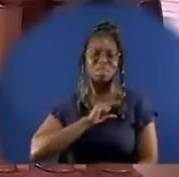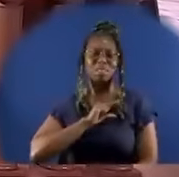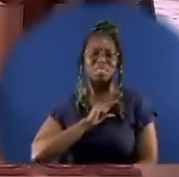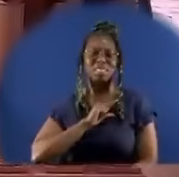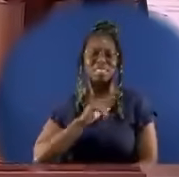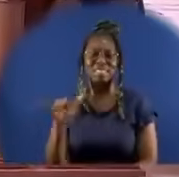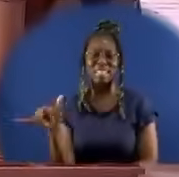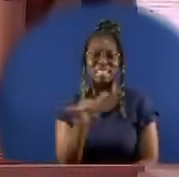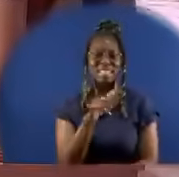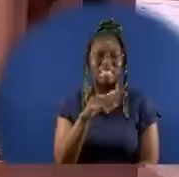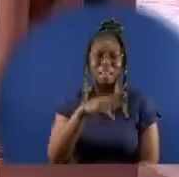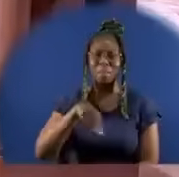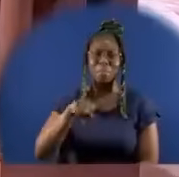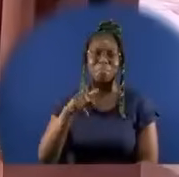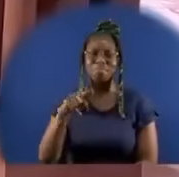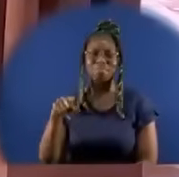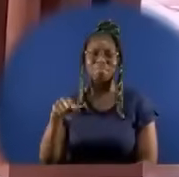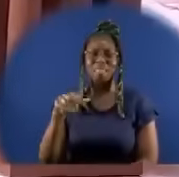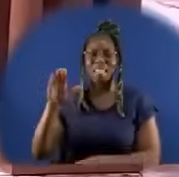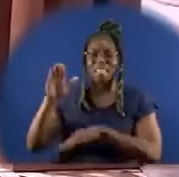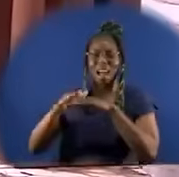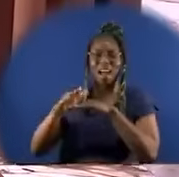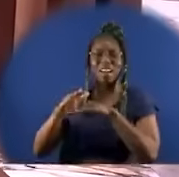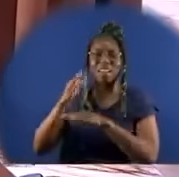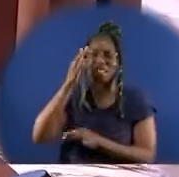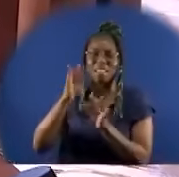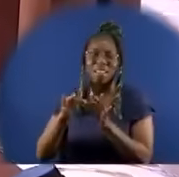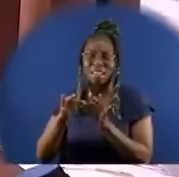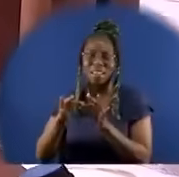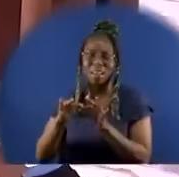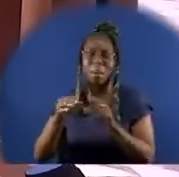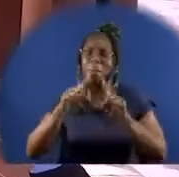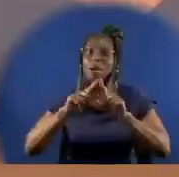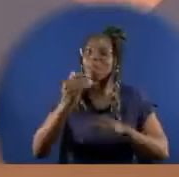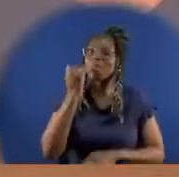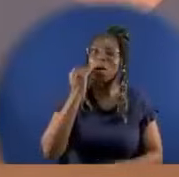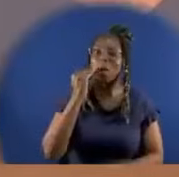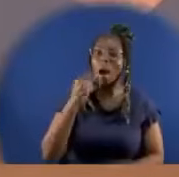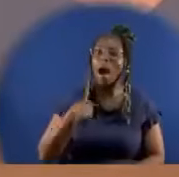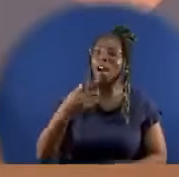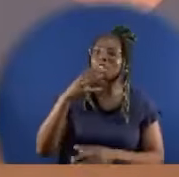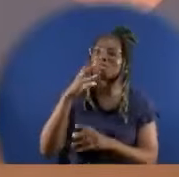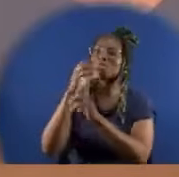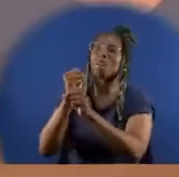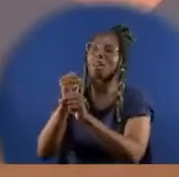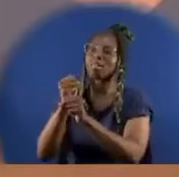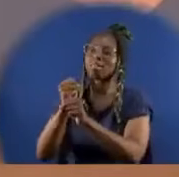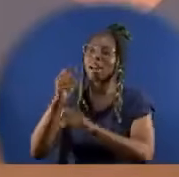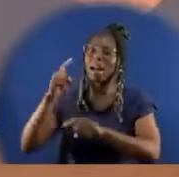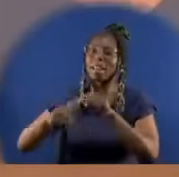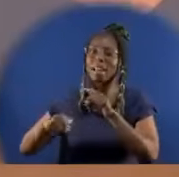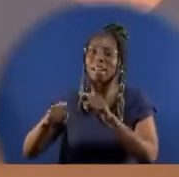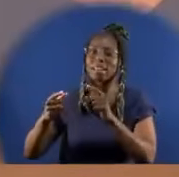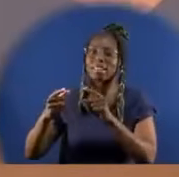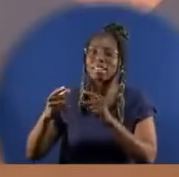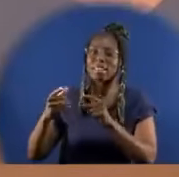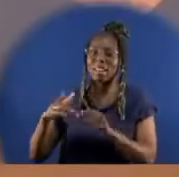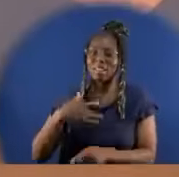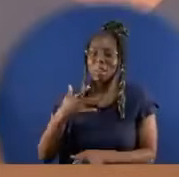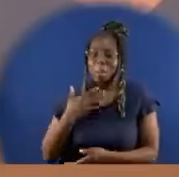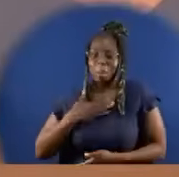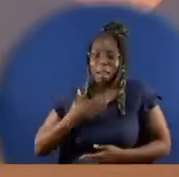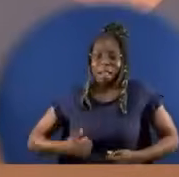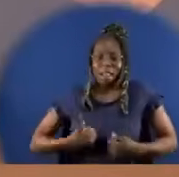kind of amazement. I want Jesus to be amazed because I trust him even when I can't trace him. I want Jesus to be amazed because